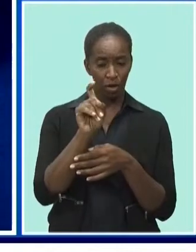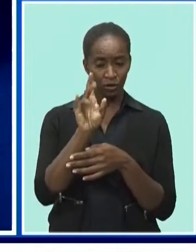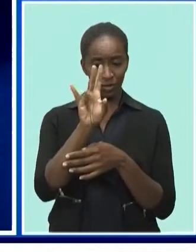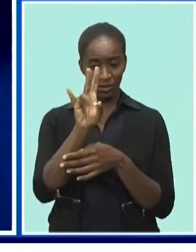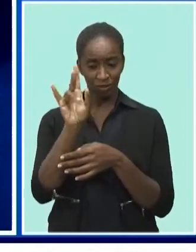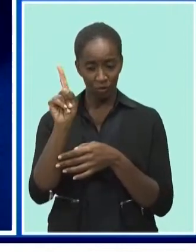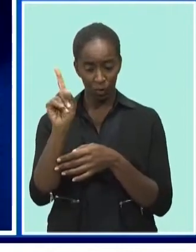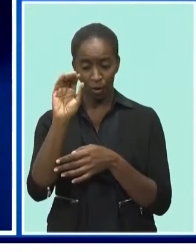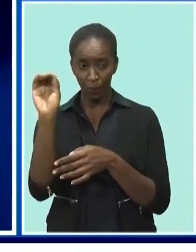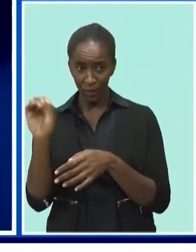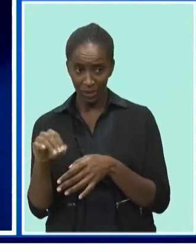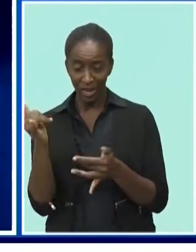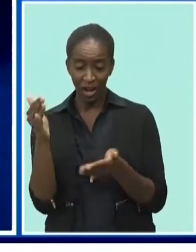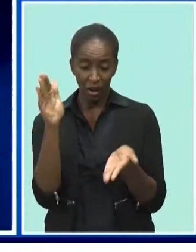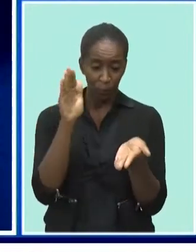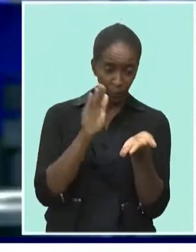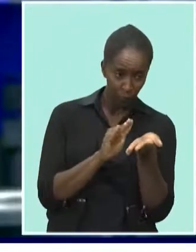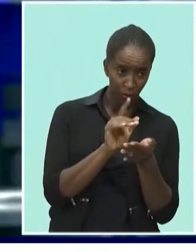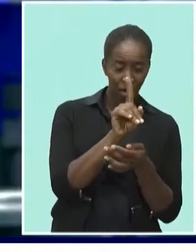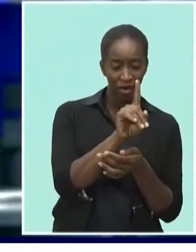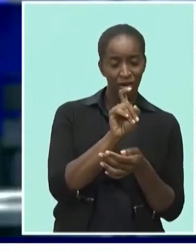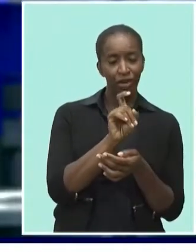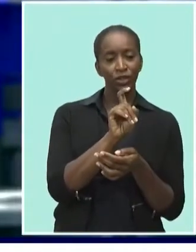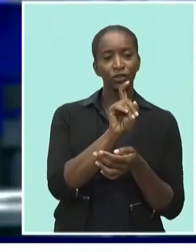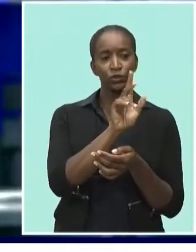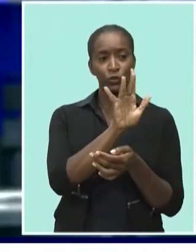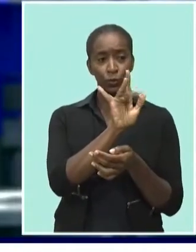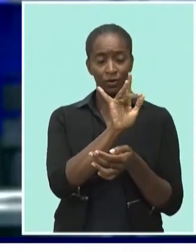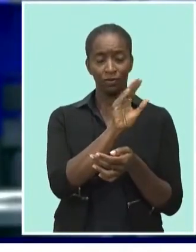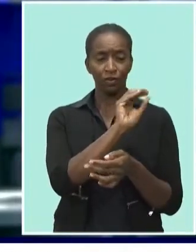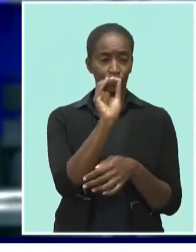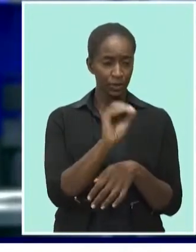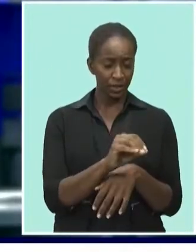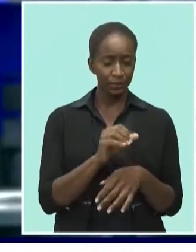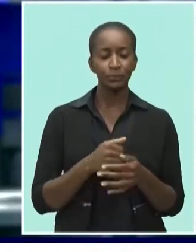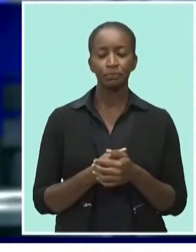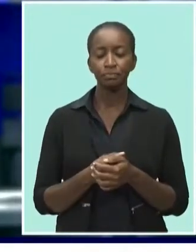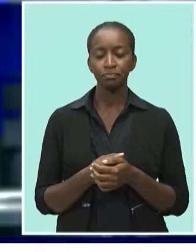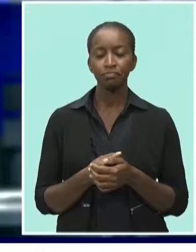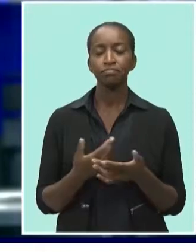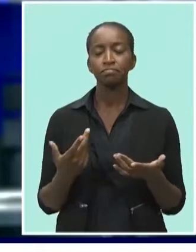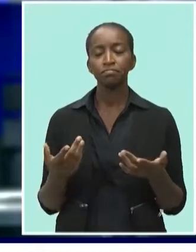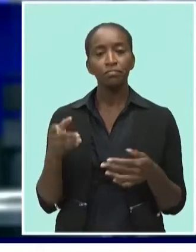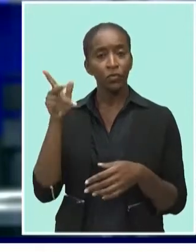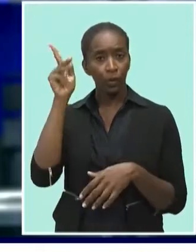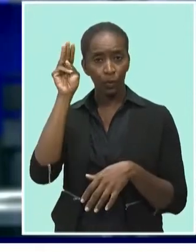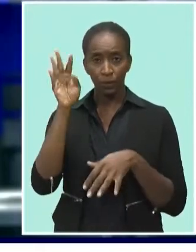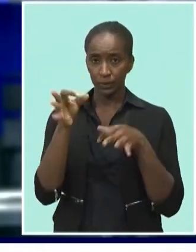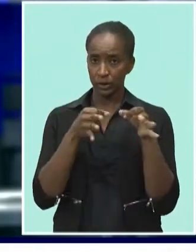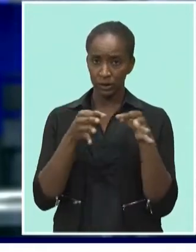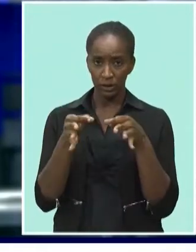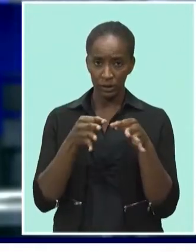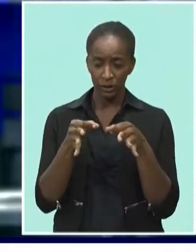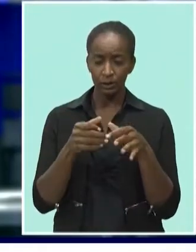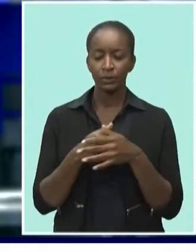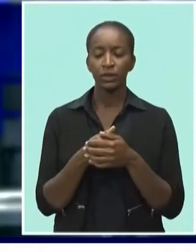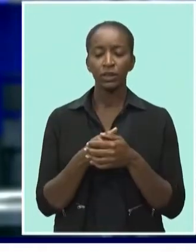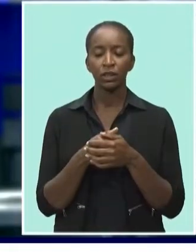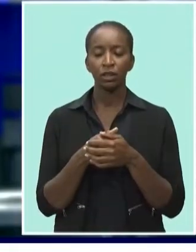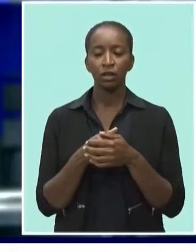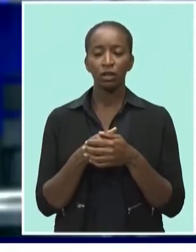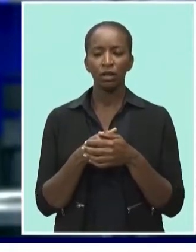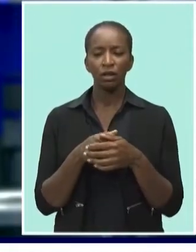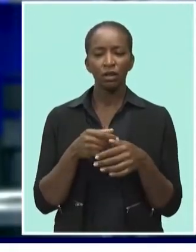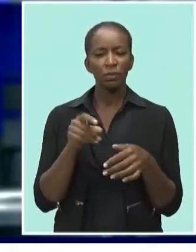to 125%. And now Ms. Motley says some critical issues of transformation and facilitation still remain to be